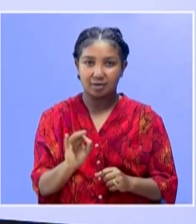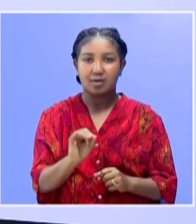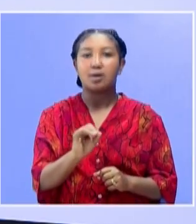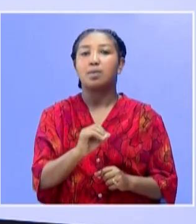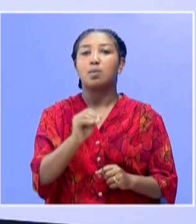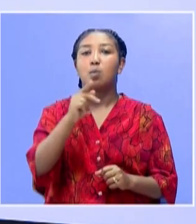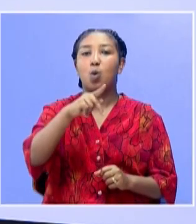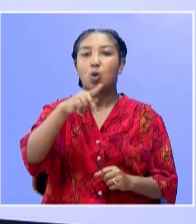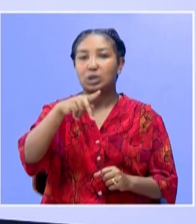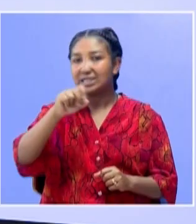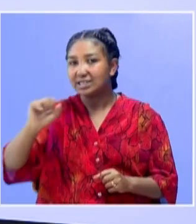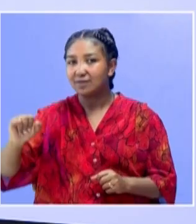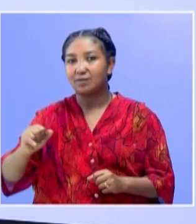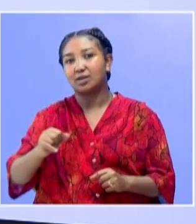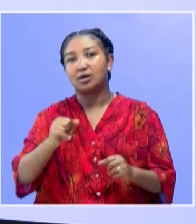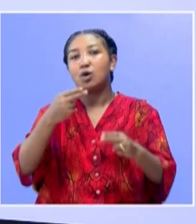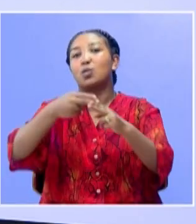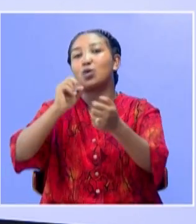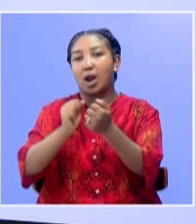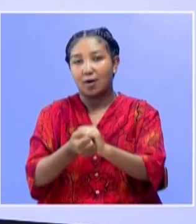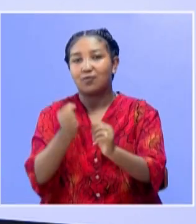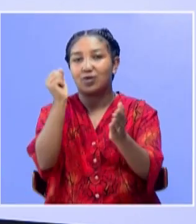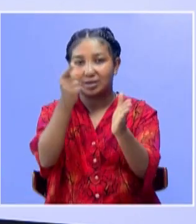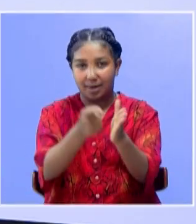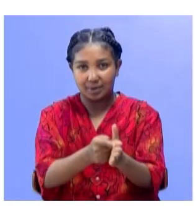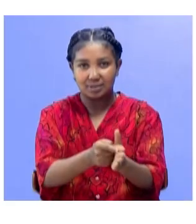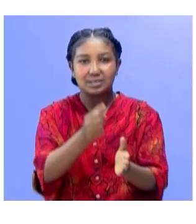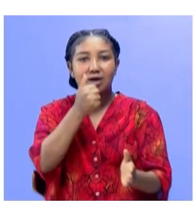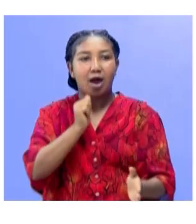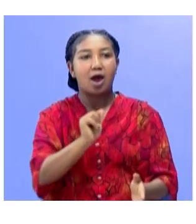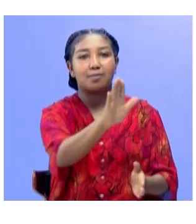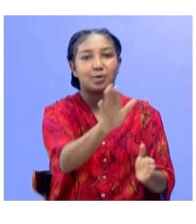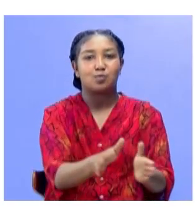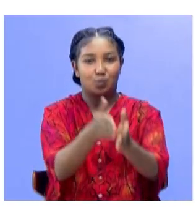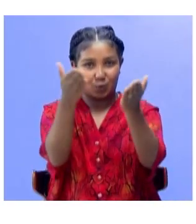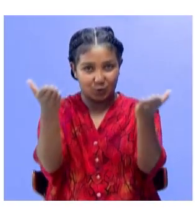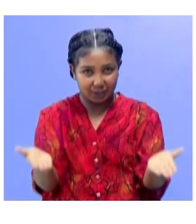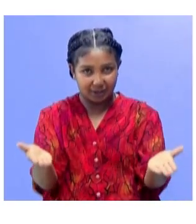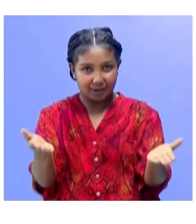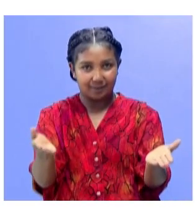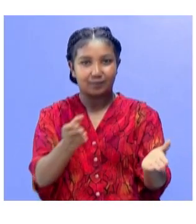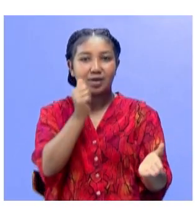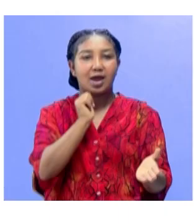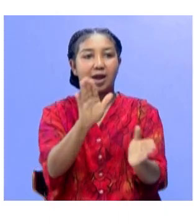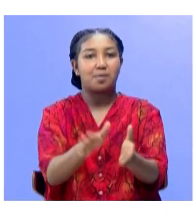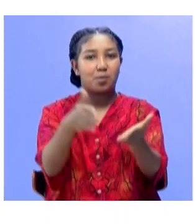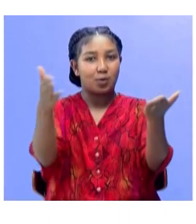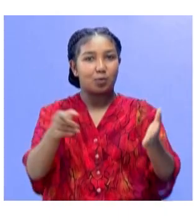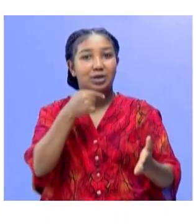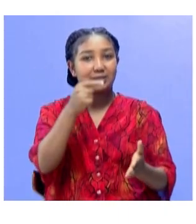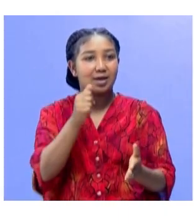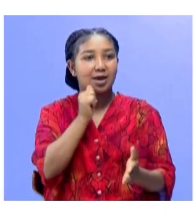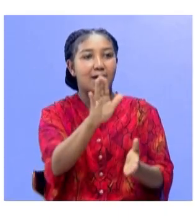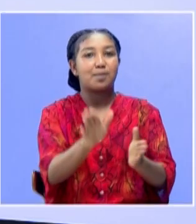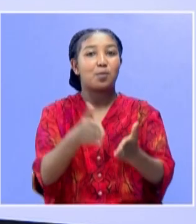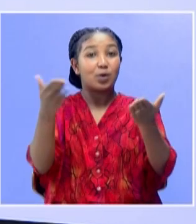possessive pronouns, right? Like for example, her book, yeah? Her book. When you say her